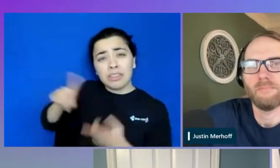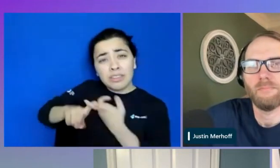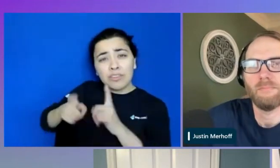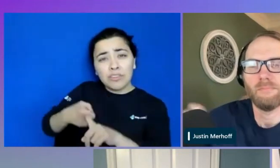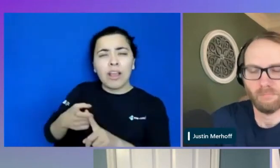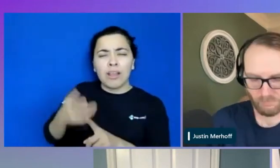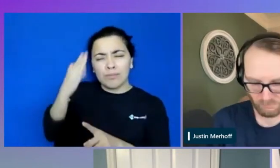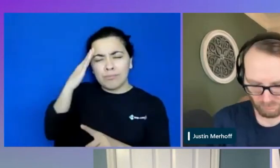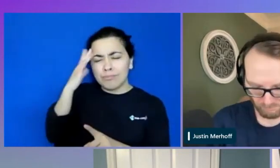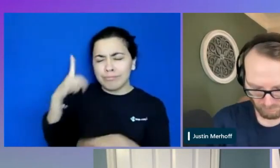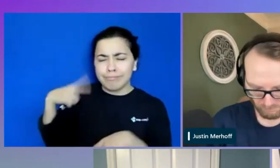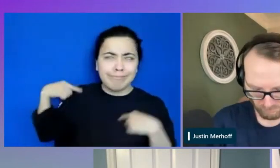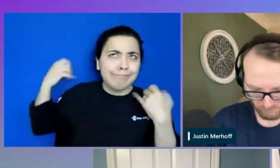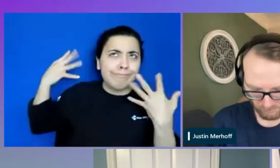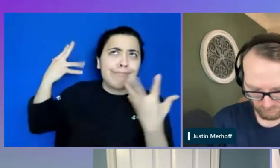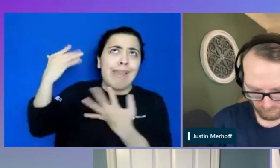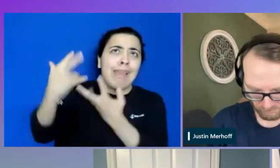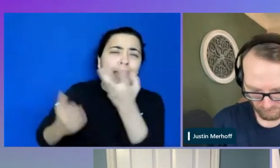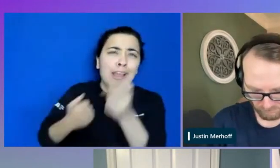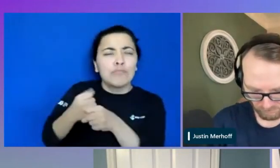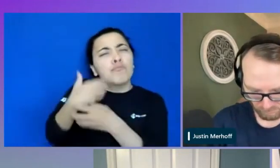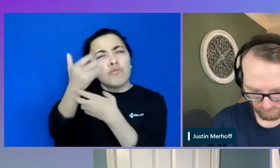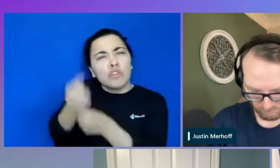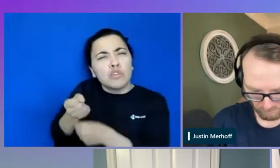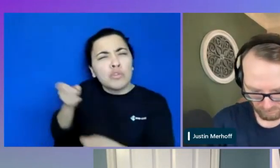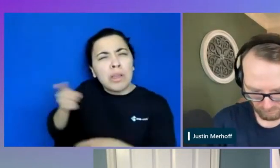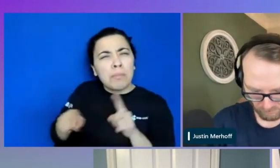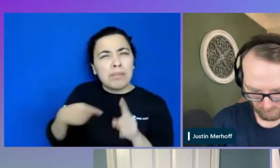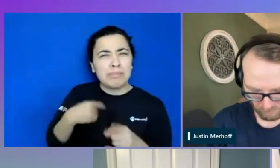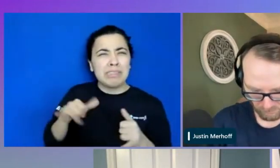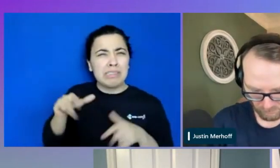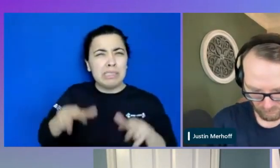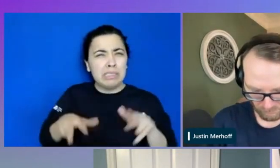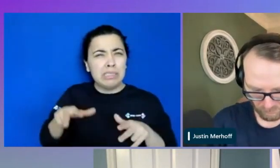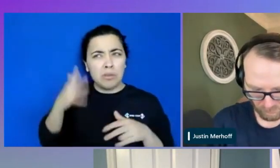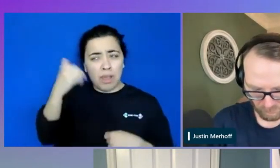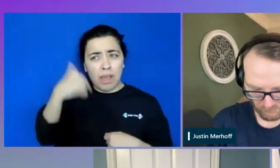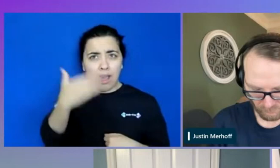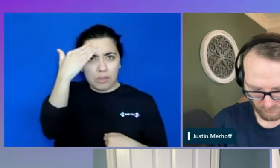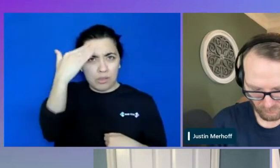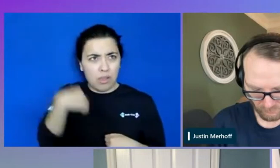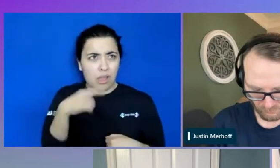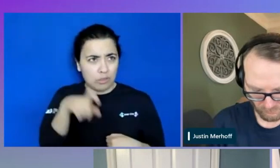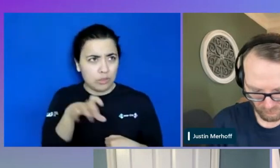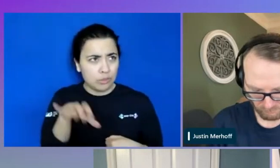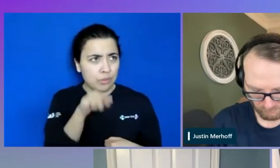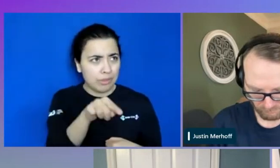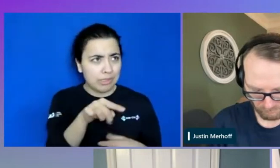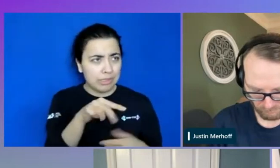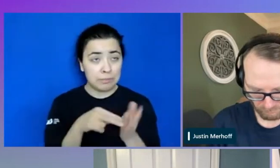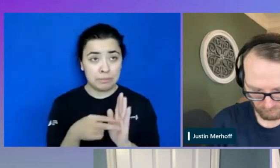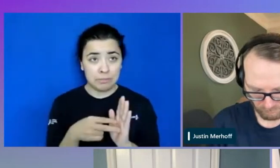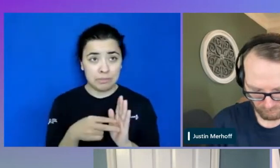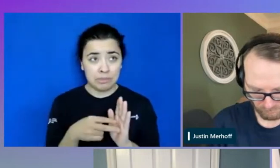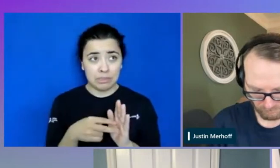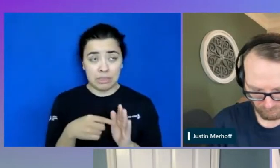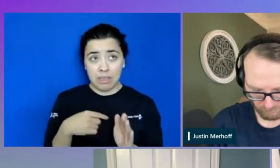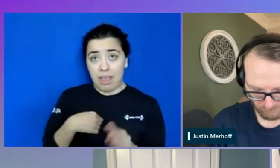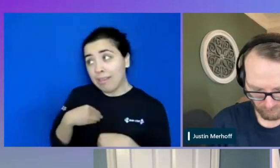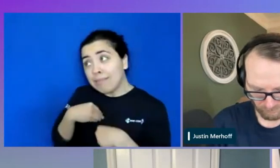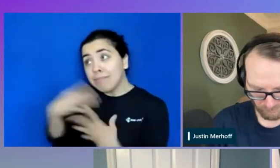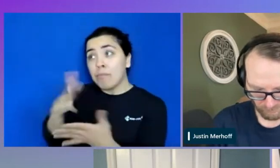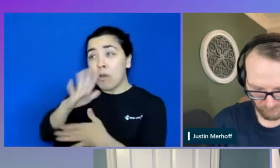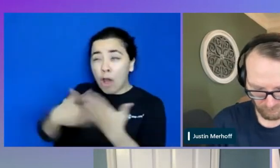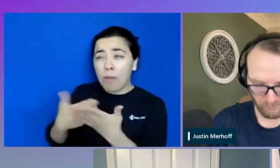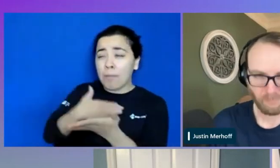trusted them, but it was still kind of uncomfortable because I know what I should be doing, and I shouldn't be giving my credit card, my password all